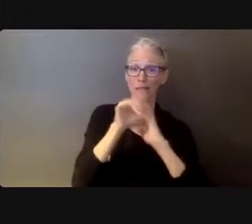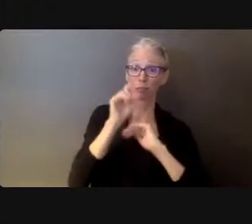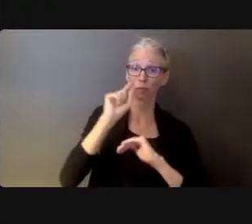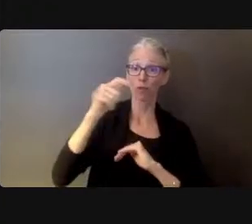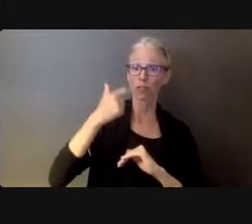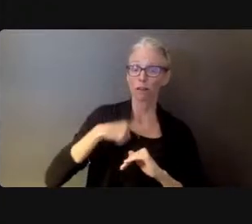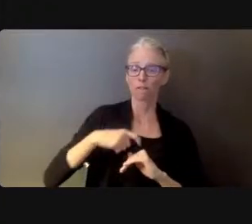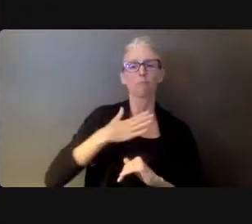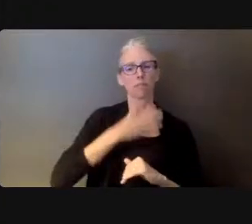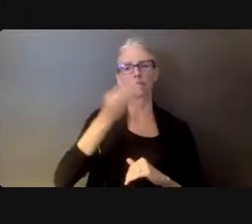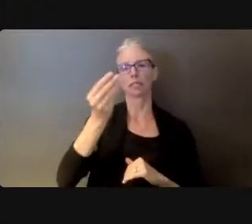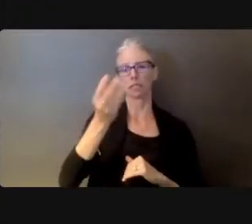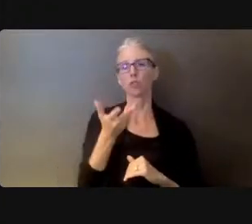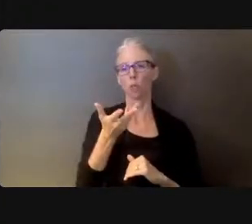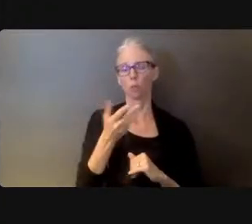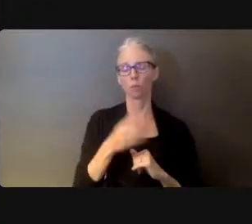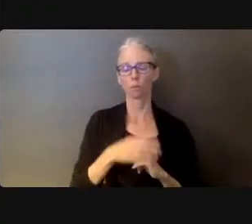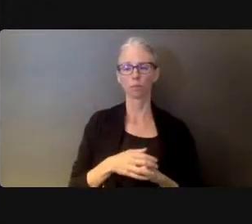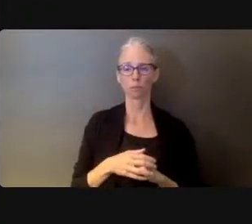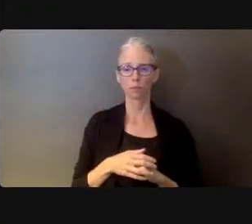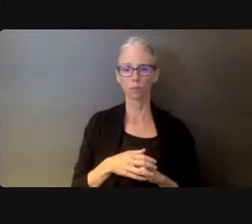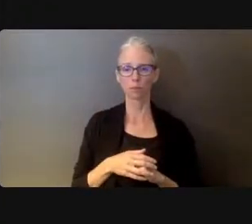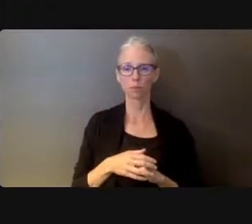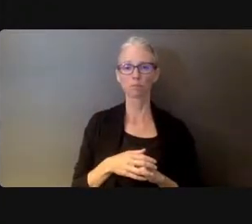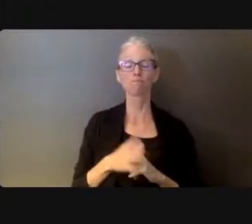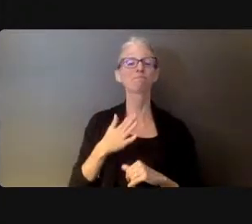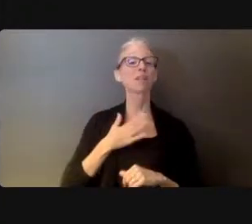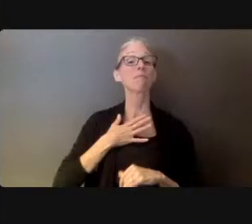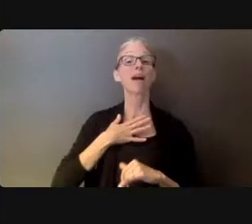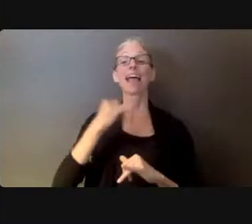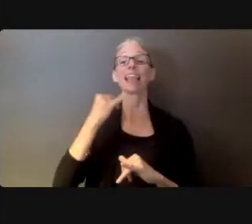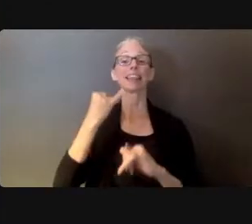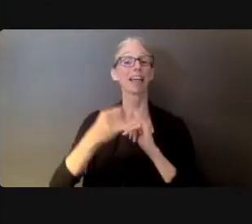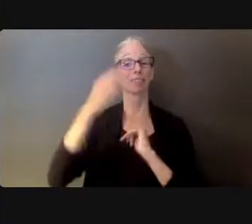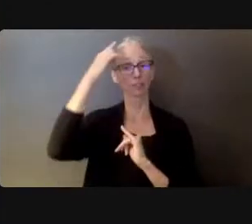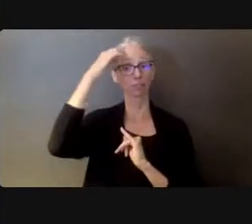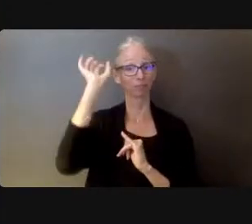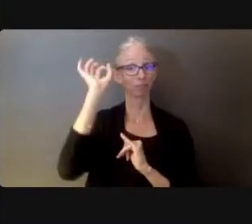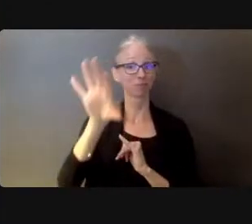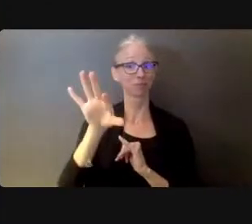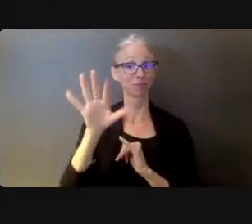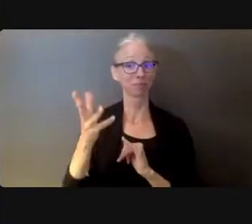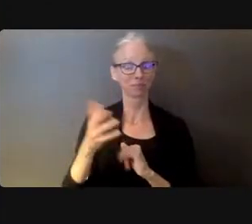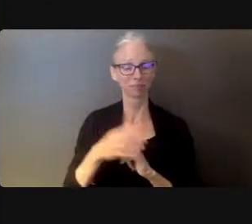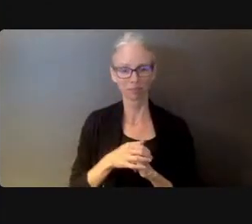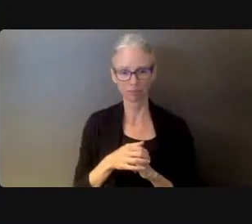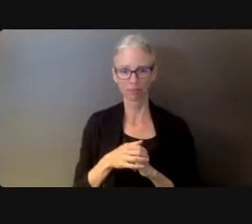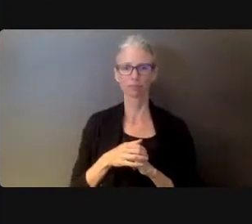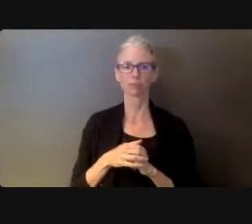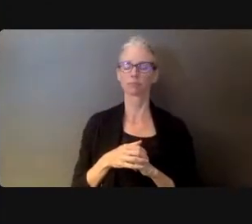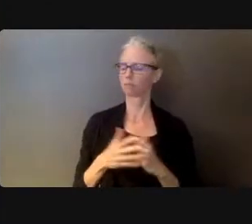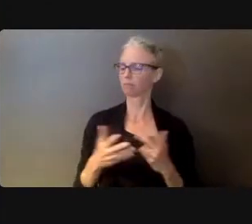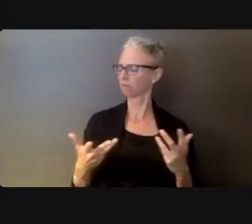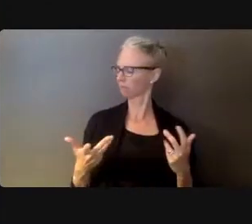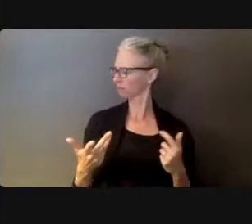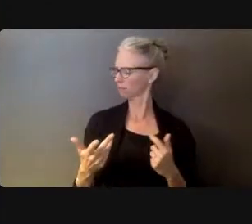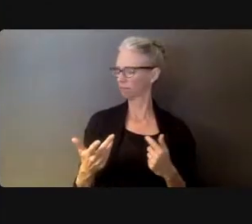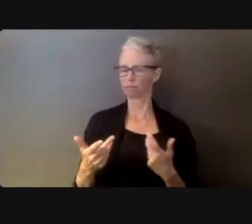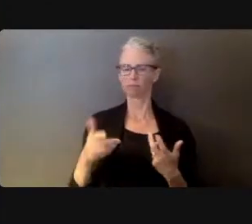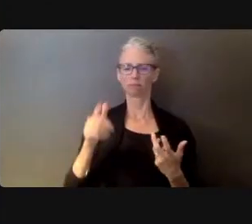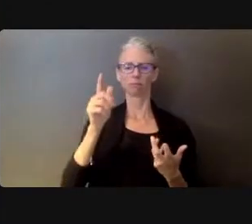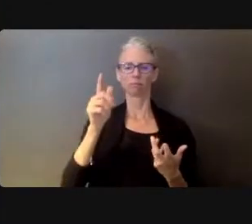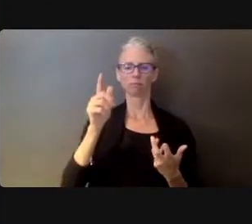can. The last thought I'd like to leave you with today is that this conference is really about